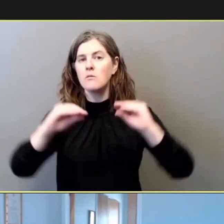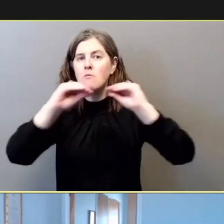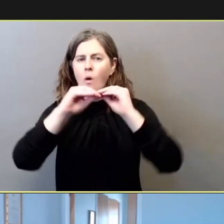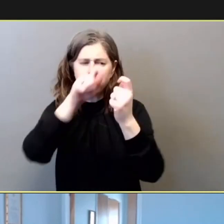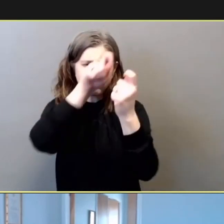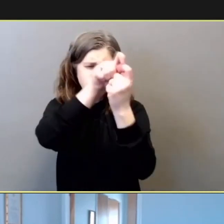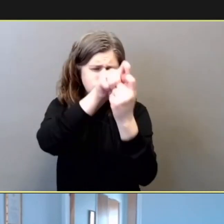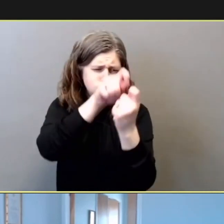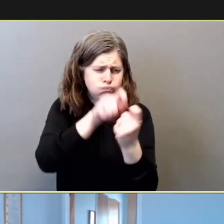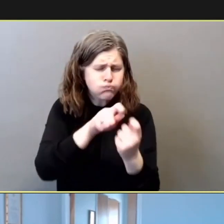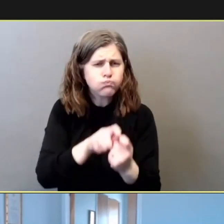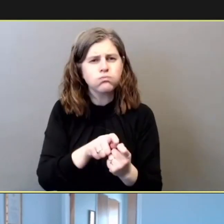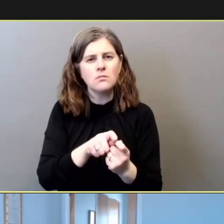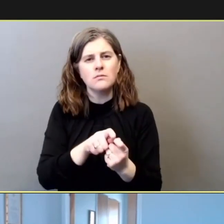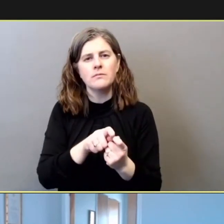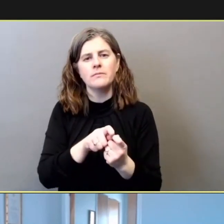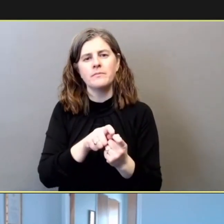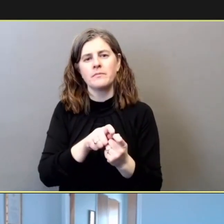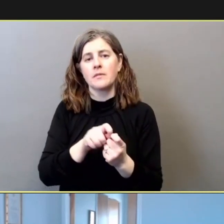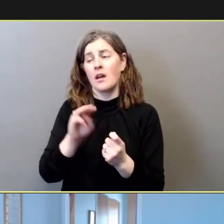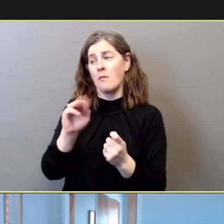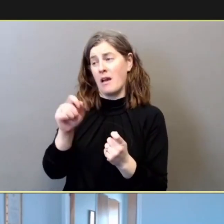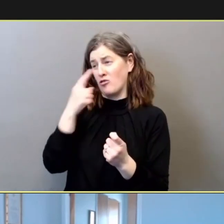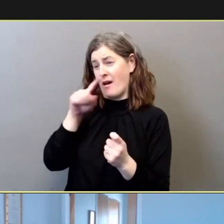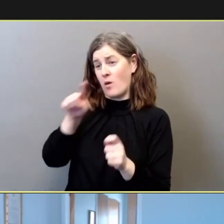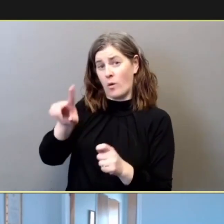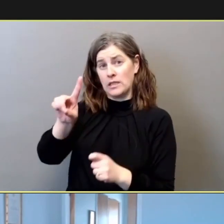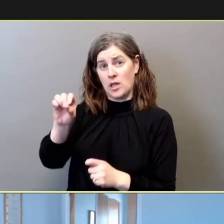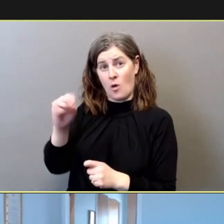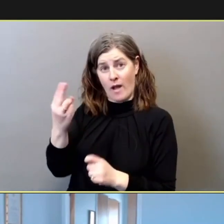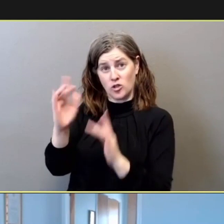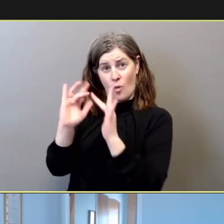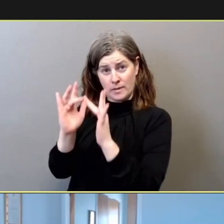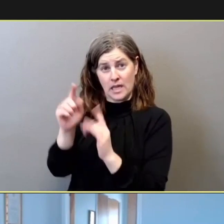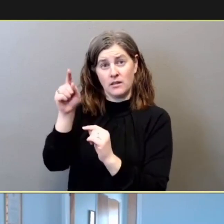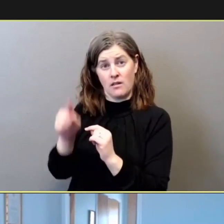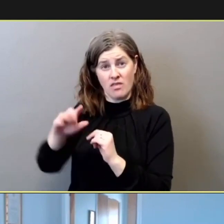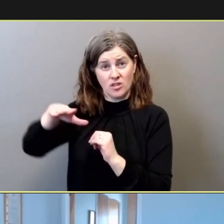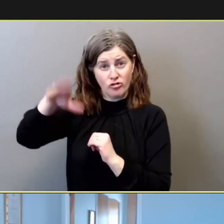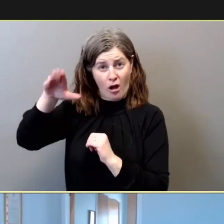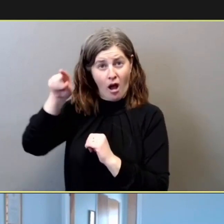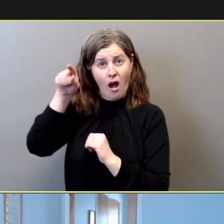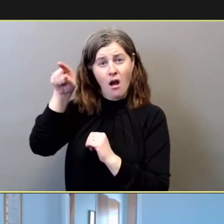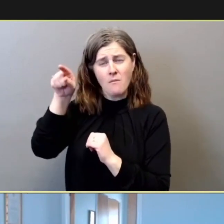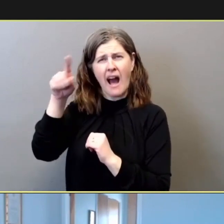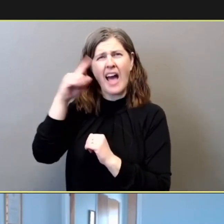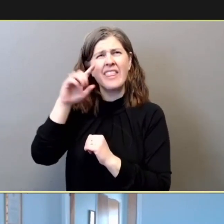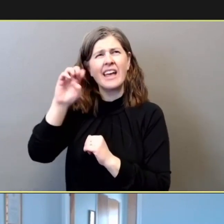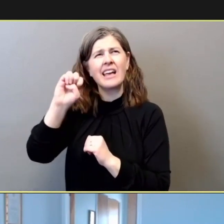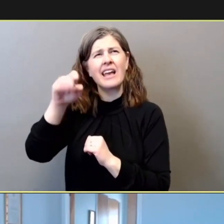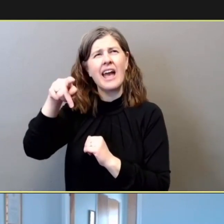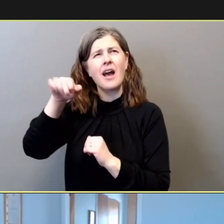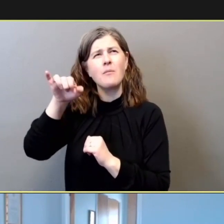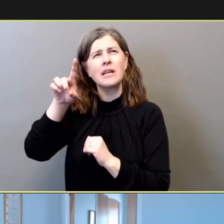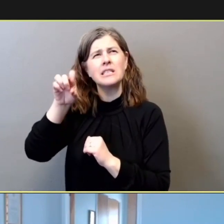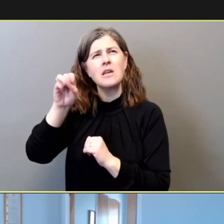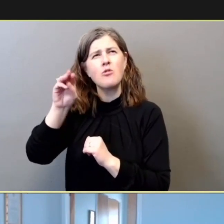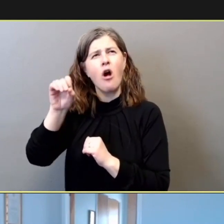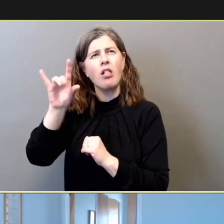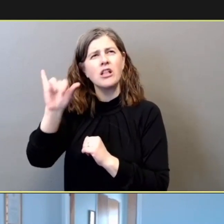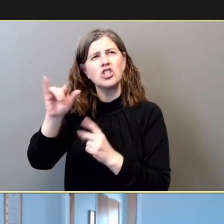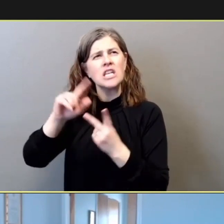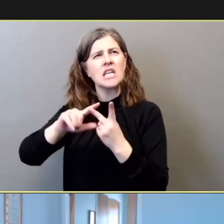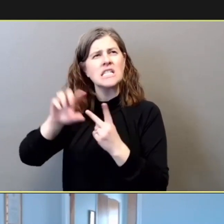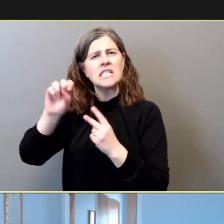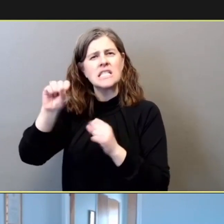detail. So Matt, if you go to the DOH website and at the very top, think it's epidemiologic and scientific reports. It